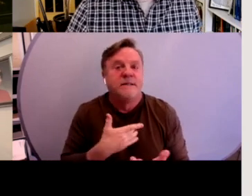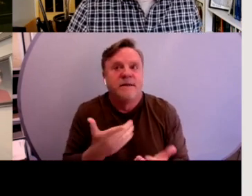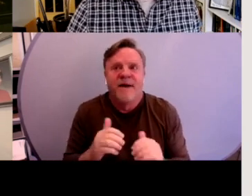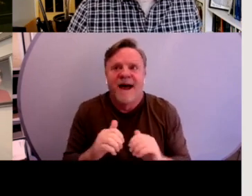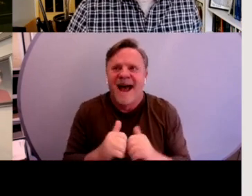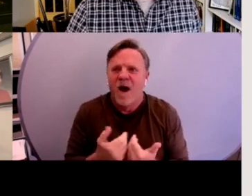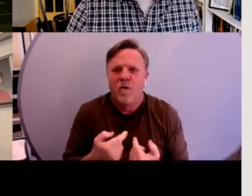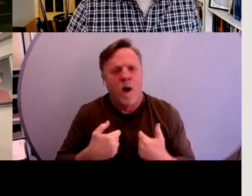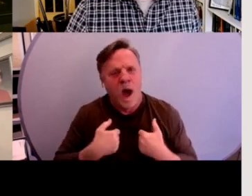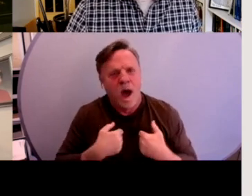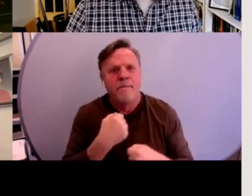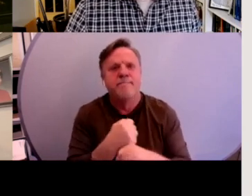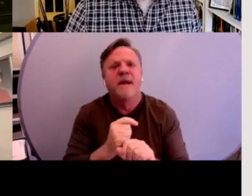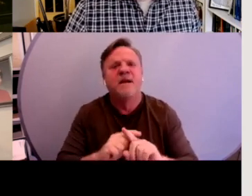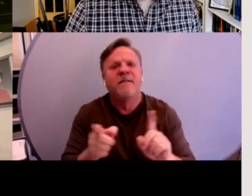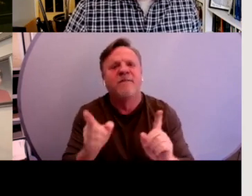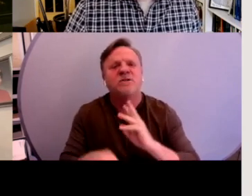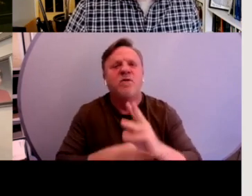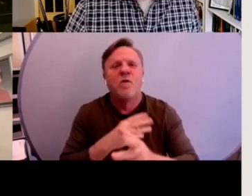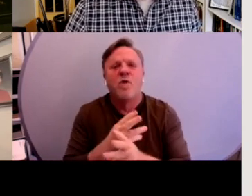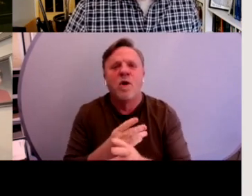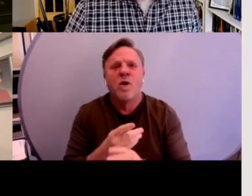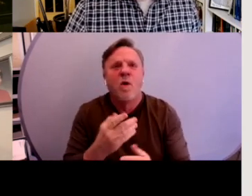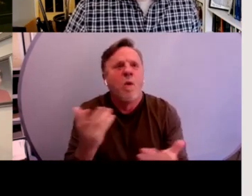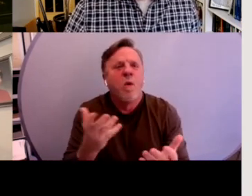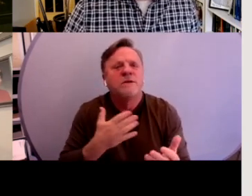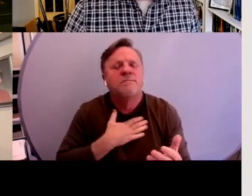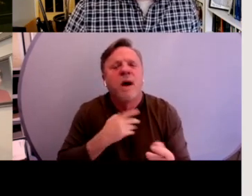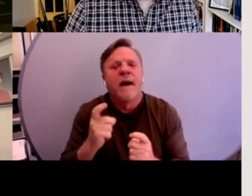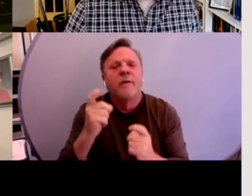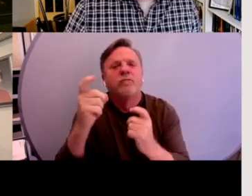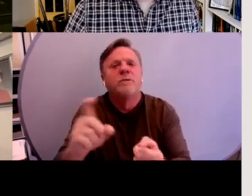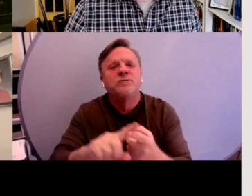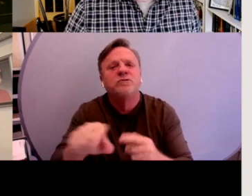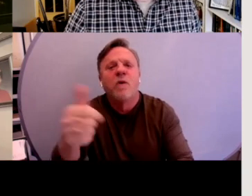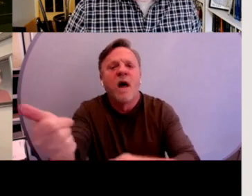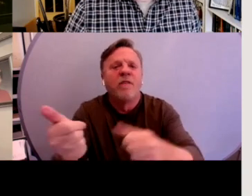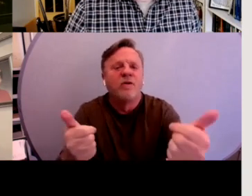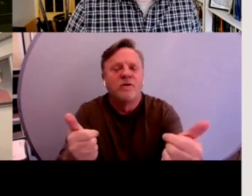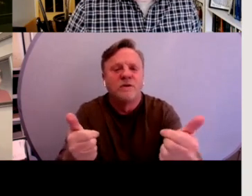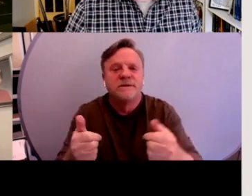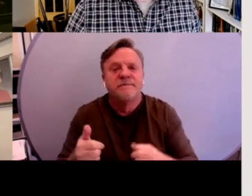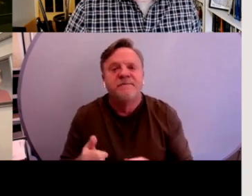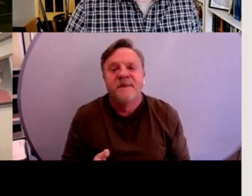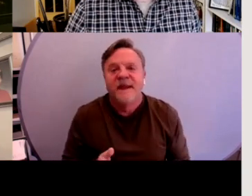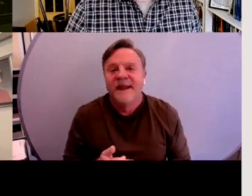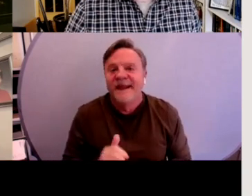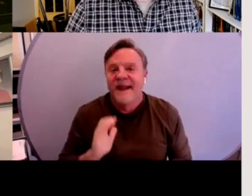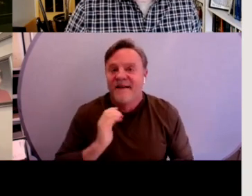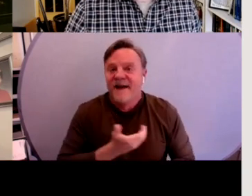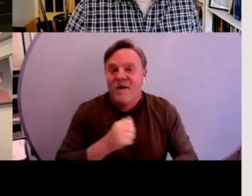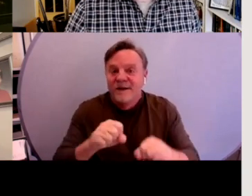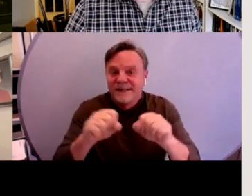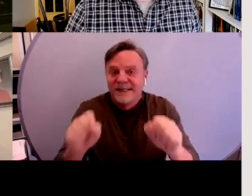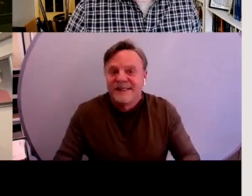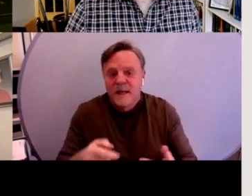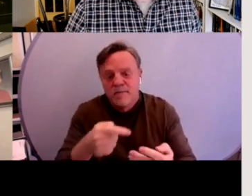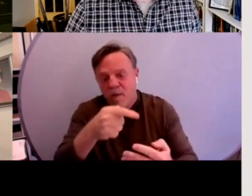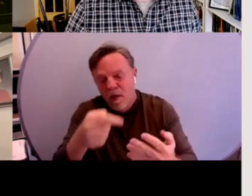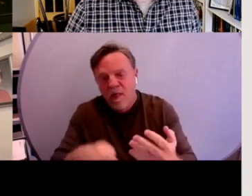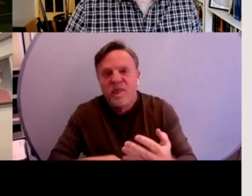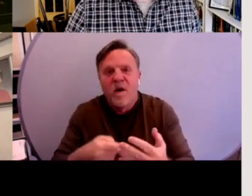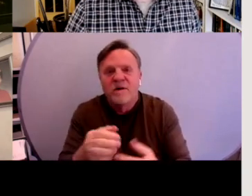difference in the world? What am I called to do? What's my contribution to others? And in terms of our system, those values line up